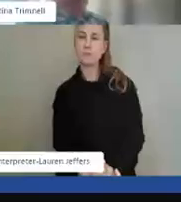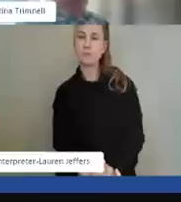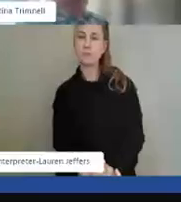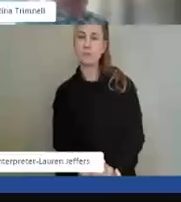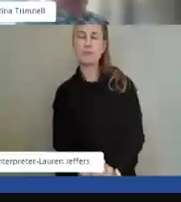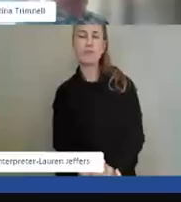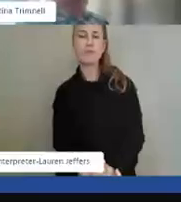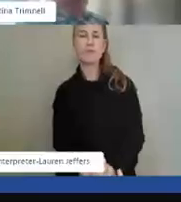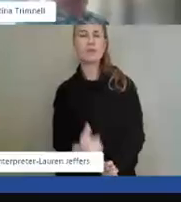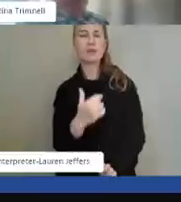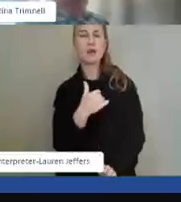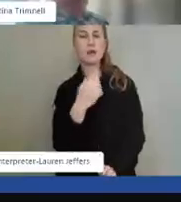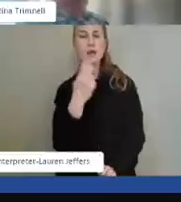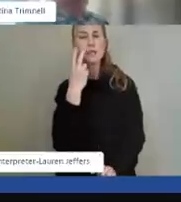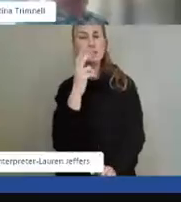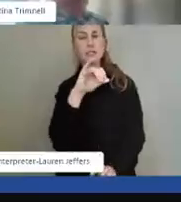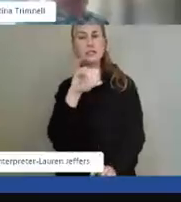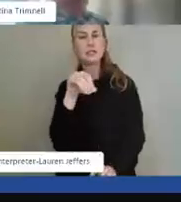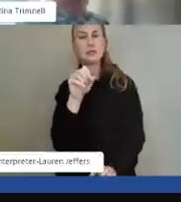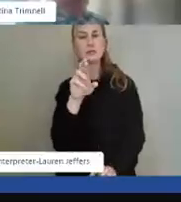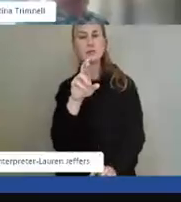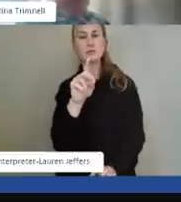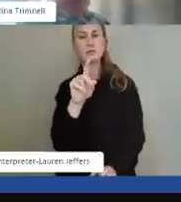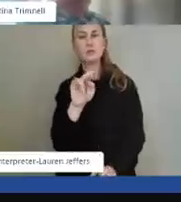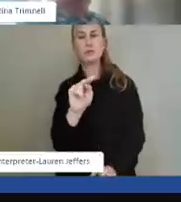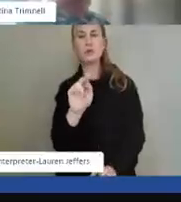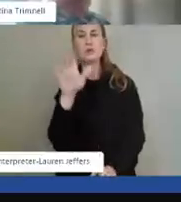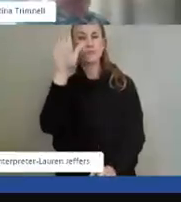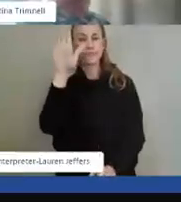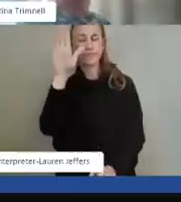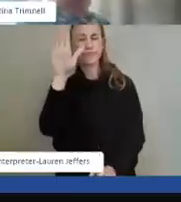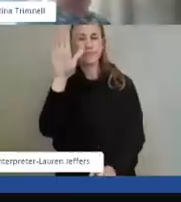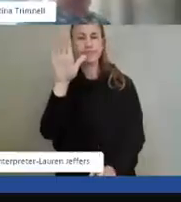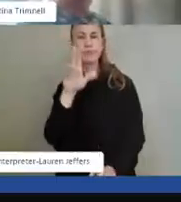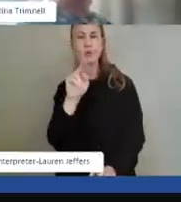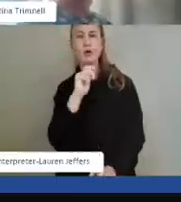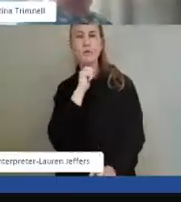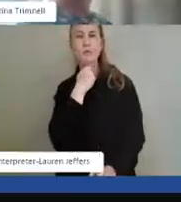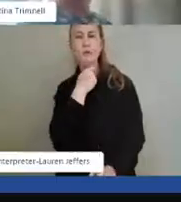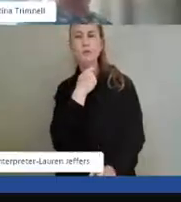And then I see Jordan has her hand raised. So Jordan, I'm going to unmute you.